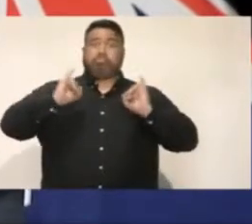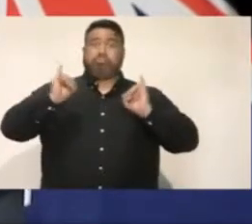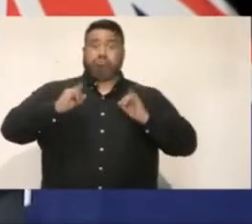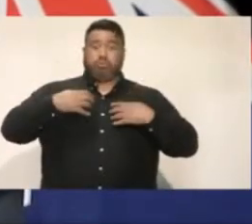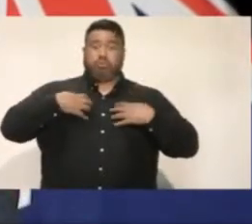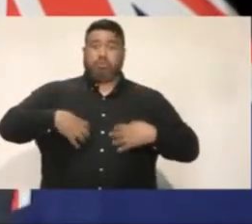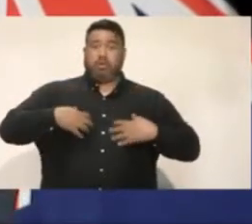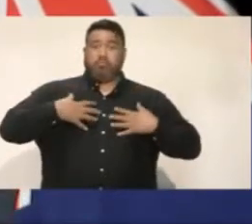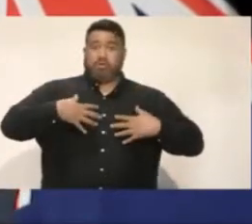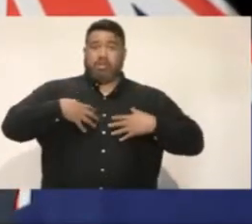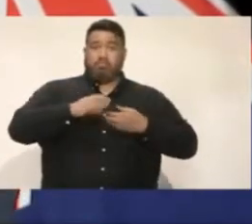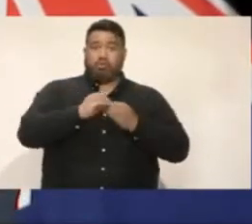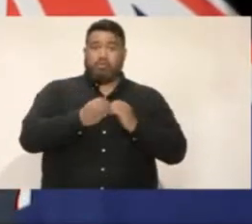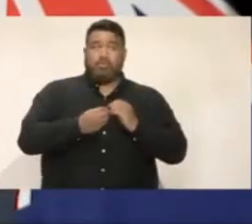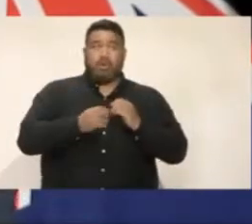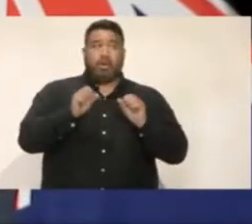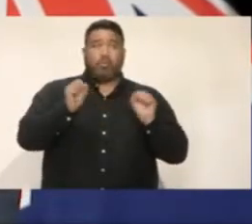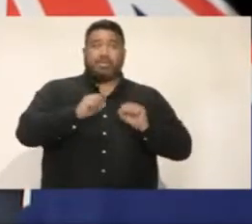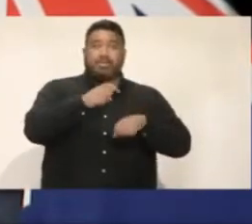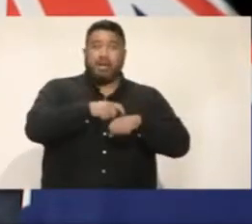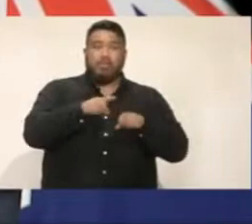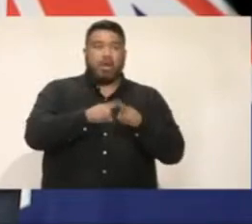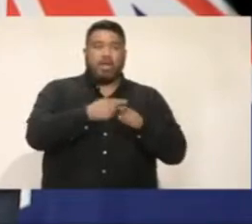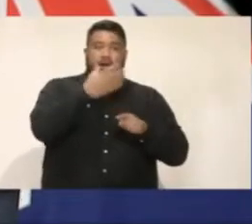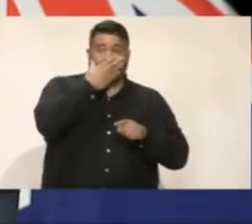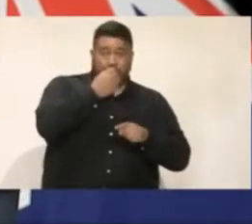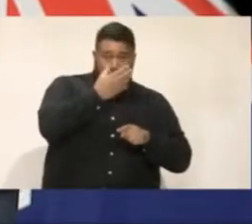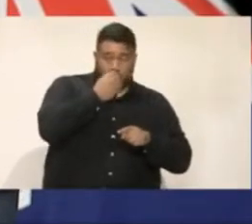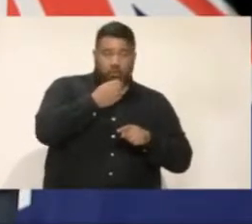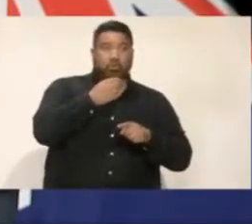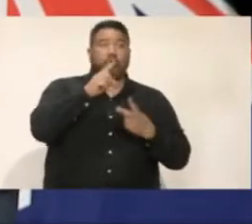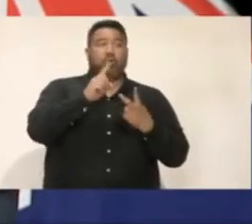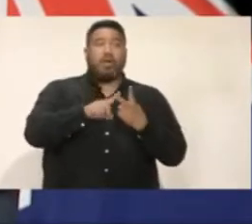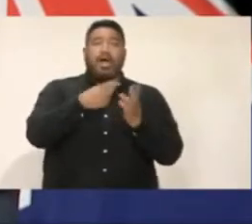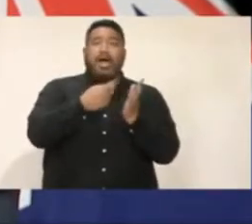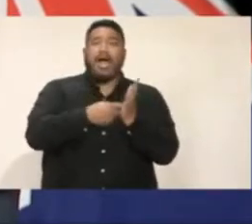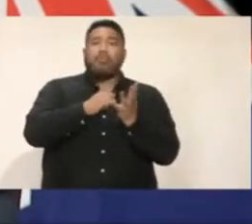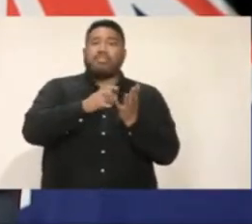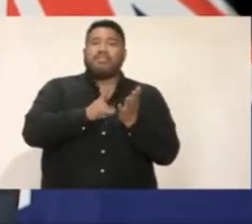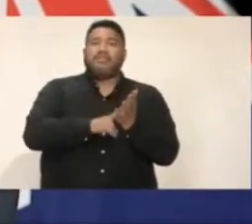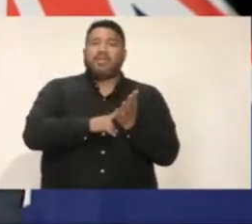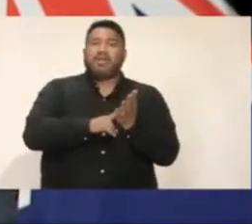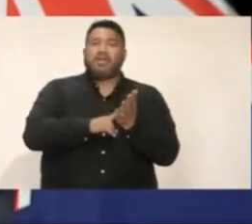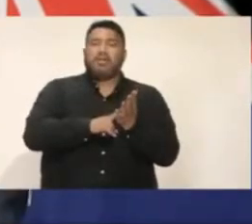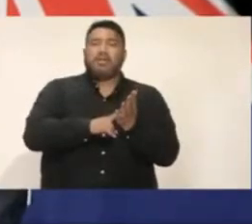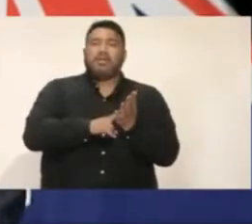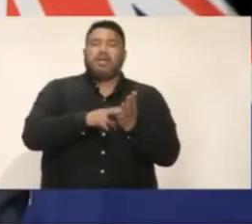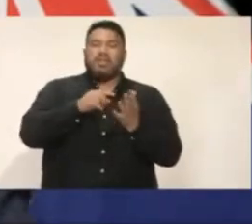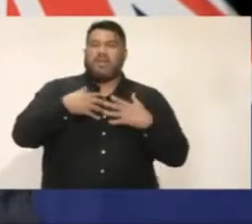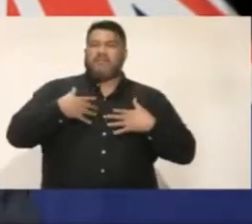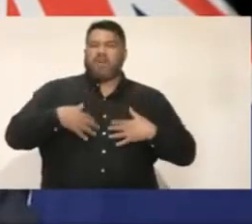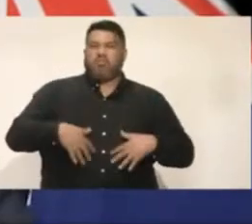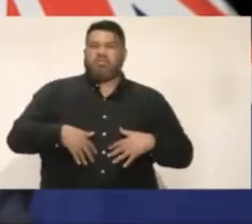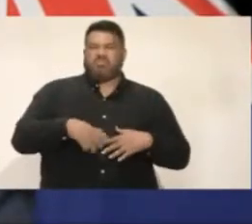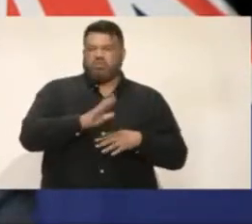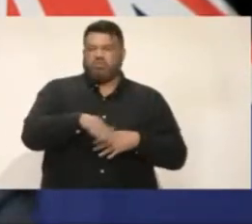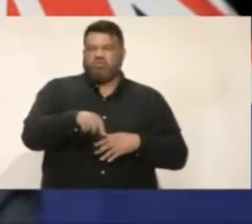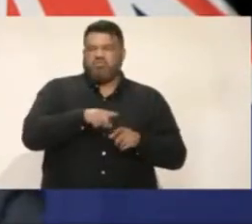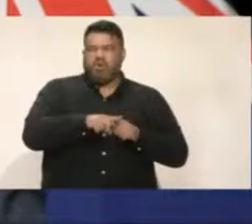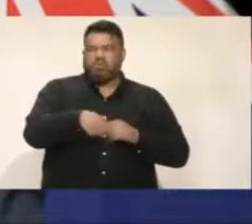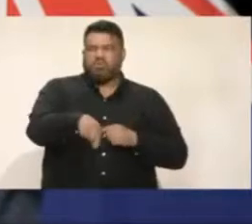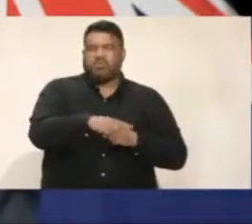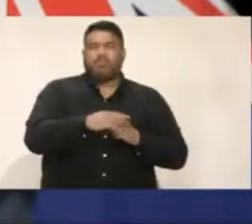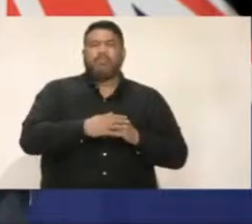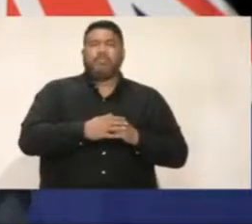during winter, so influenza, and also RSV, respiratory syncytial virus, which tends to be more in children, much